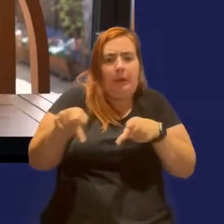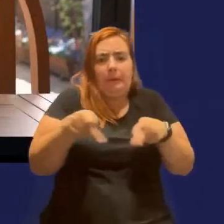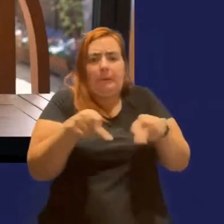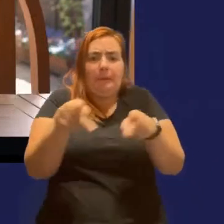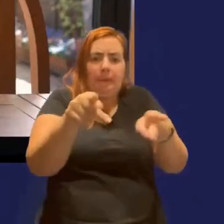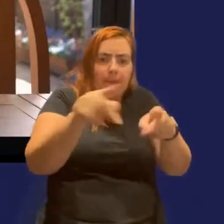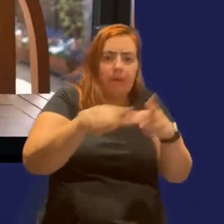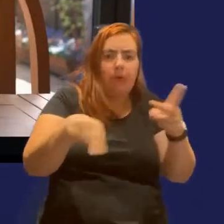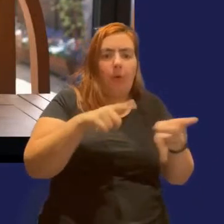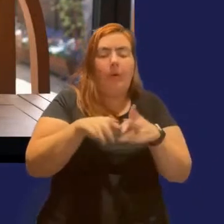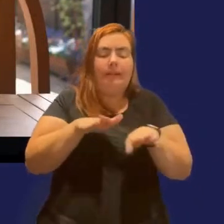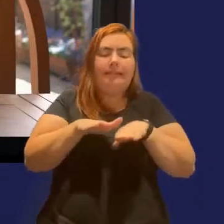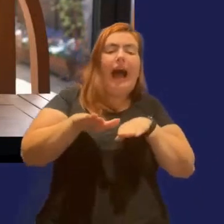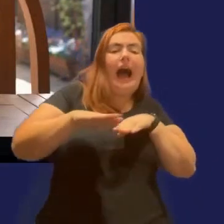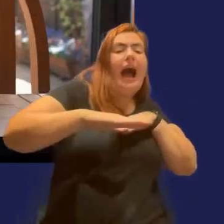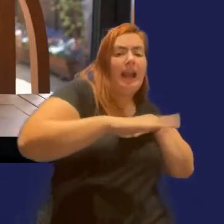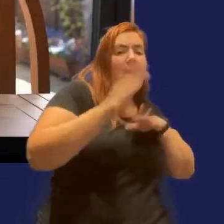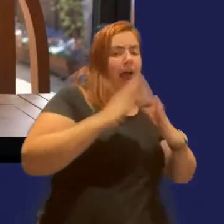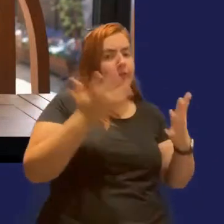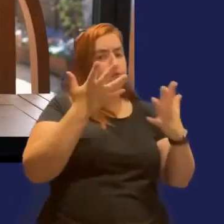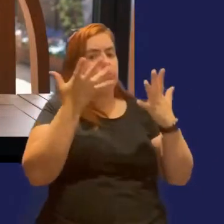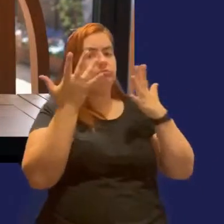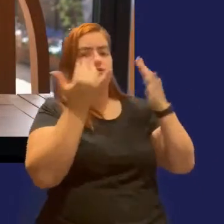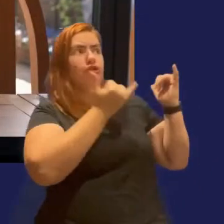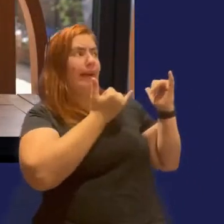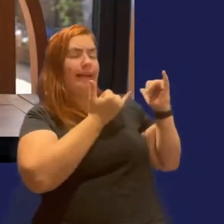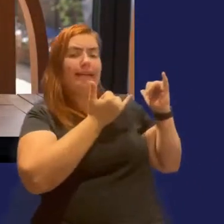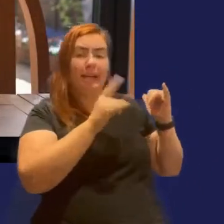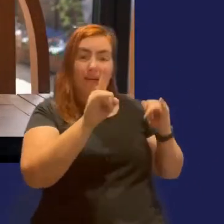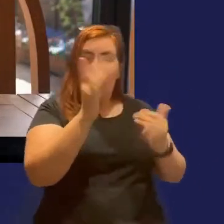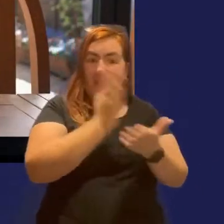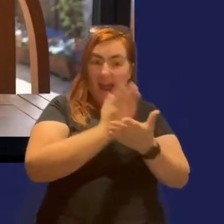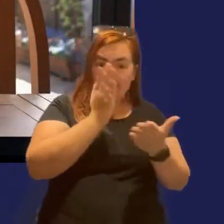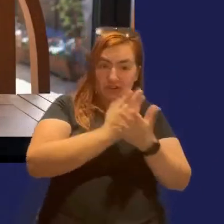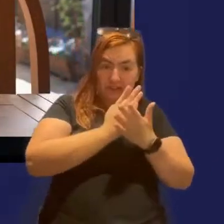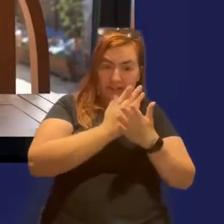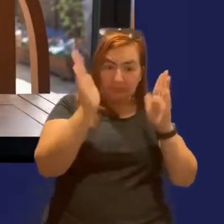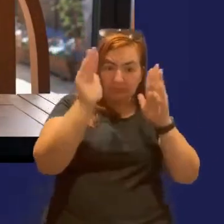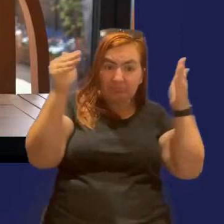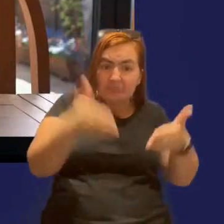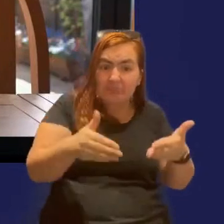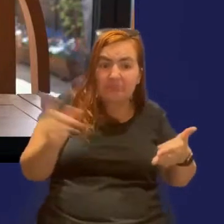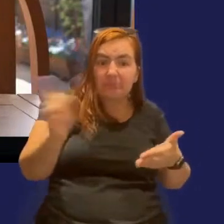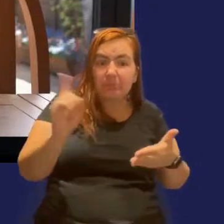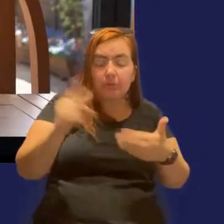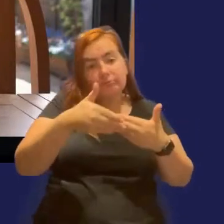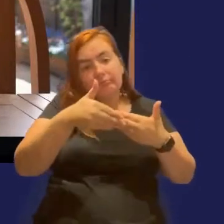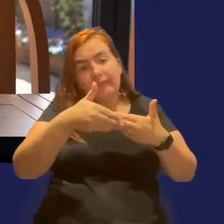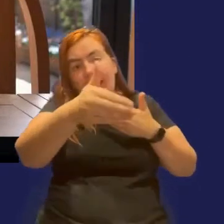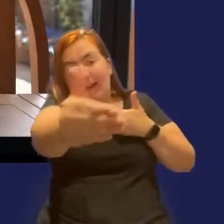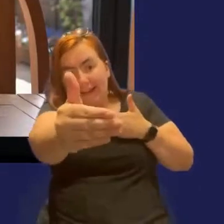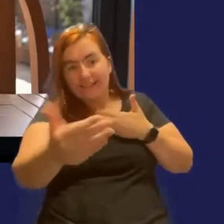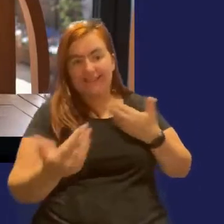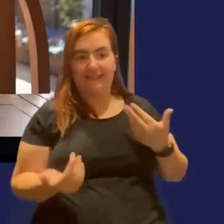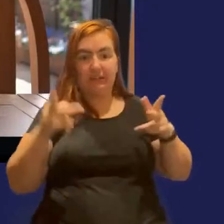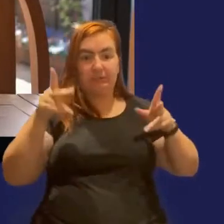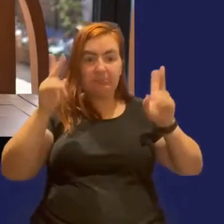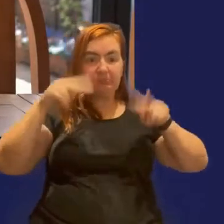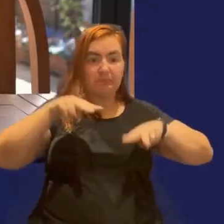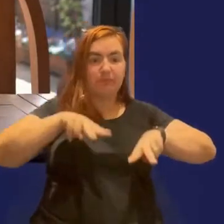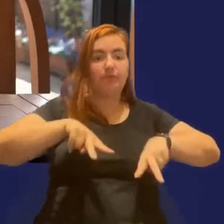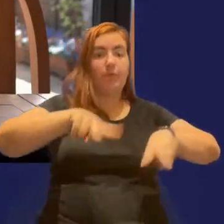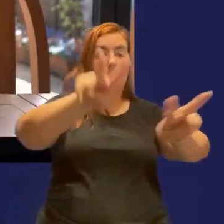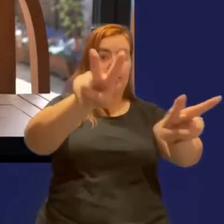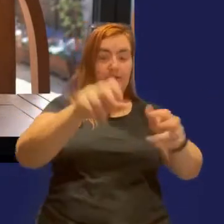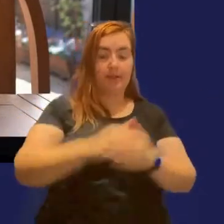pay attention to what I'm towing. But my focus needs to be on the journey and the road ahead, Because there's a reason why